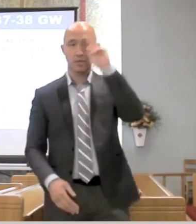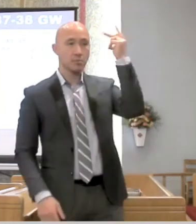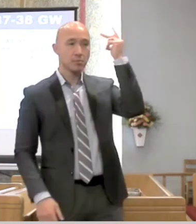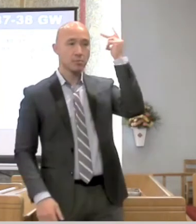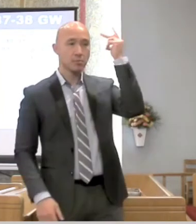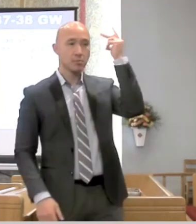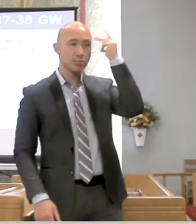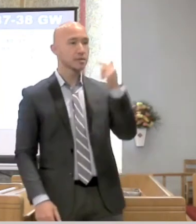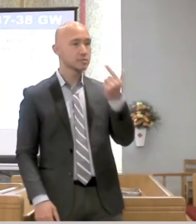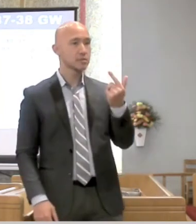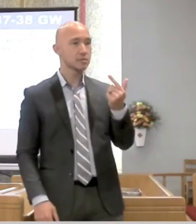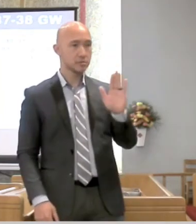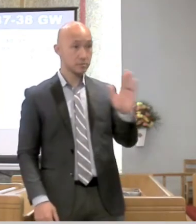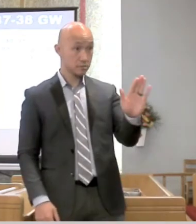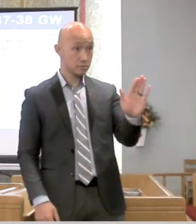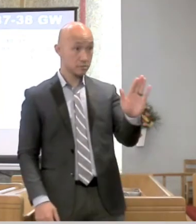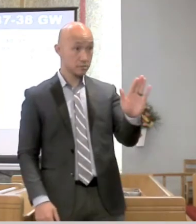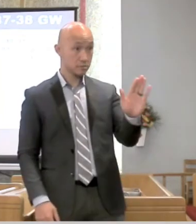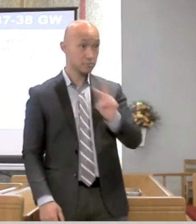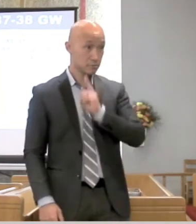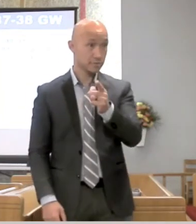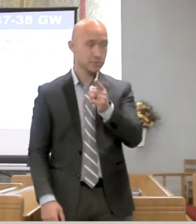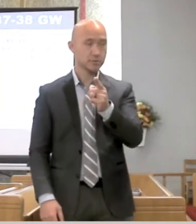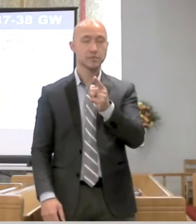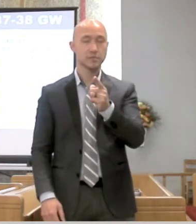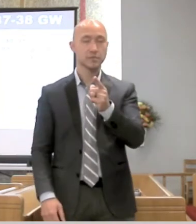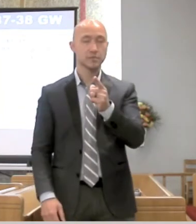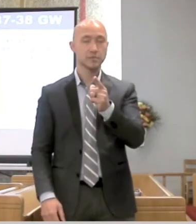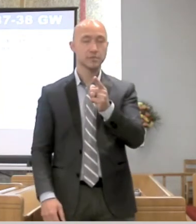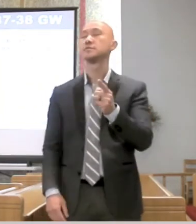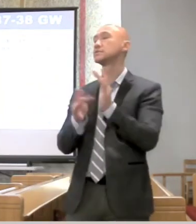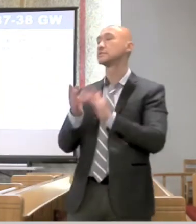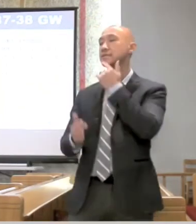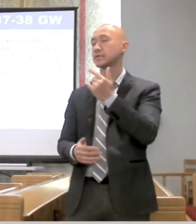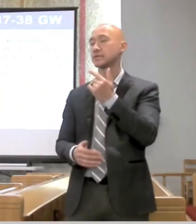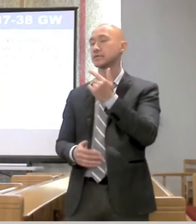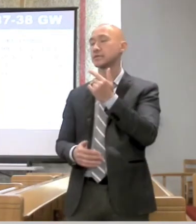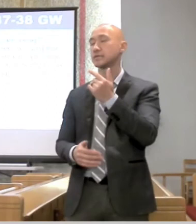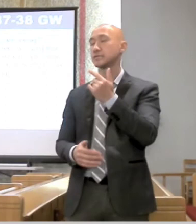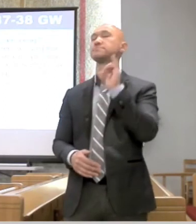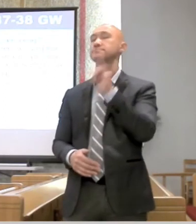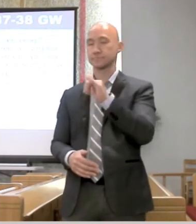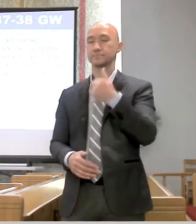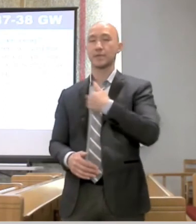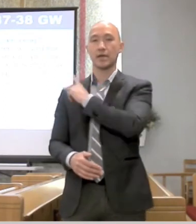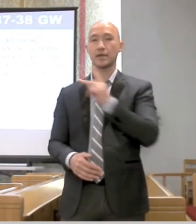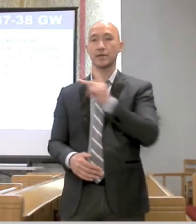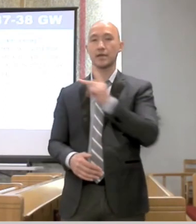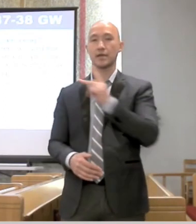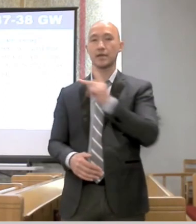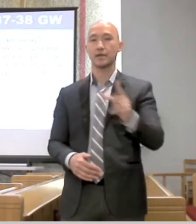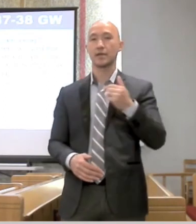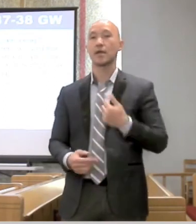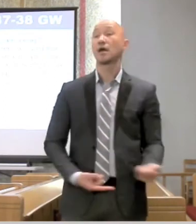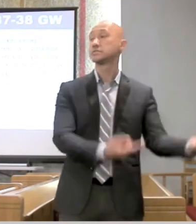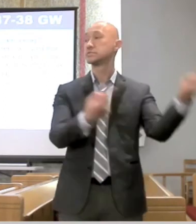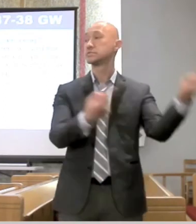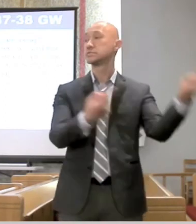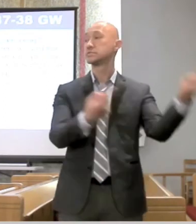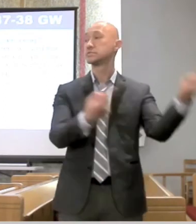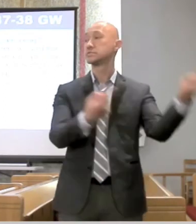replied, you're correct in saying that I am a king. I have been born and have come into the world for this reason, to testify to the